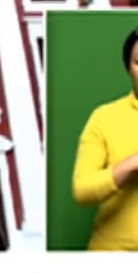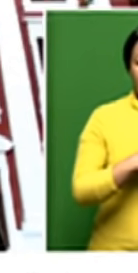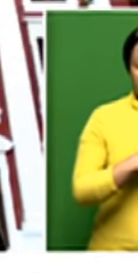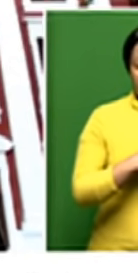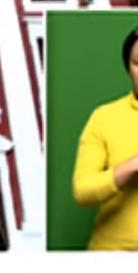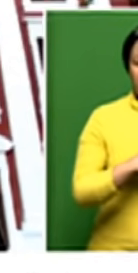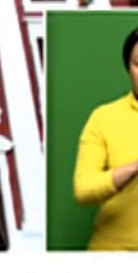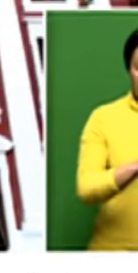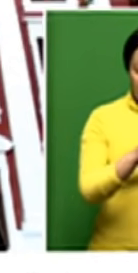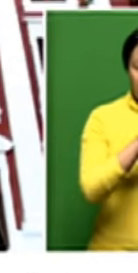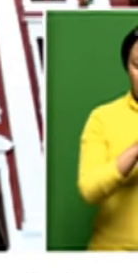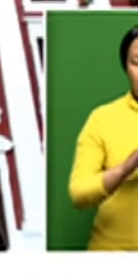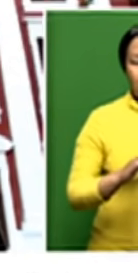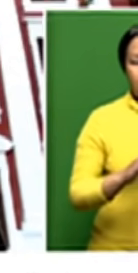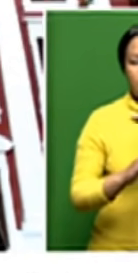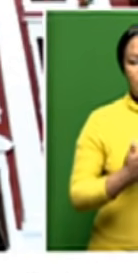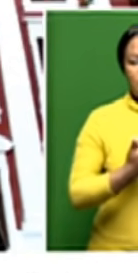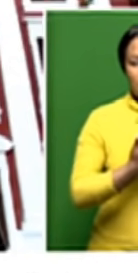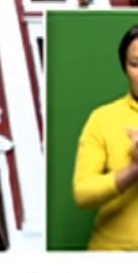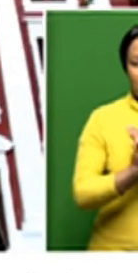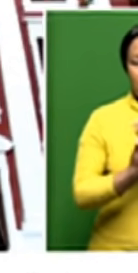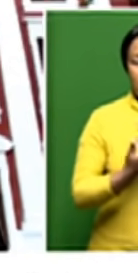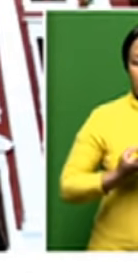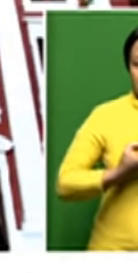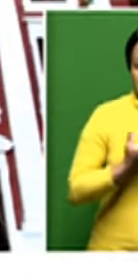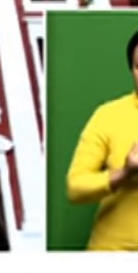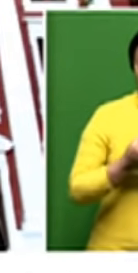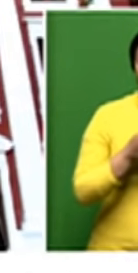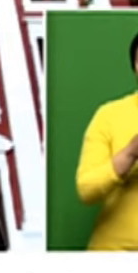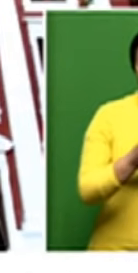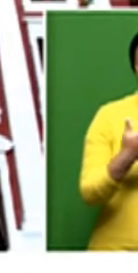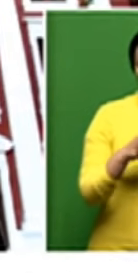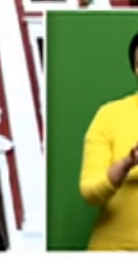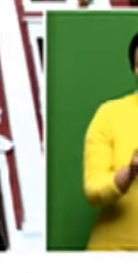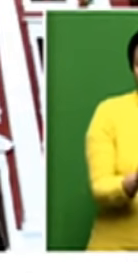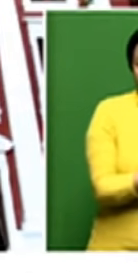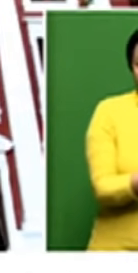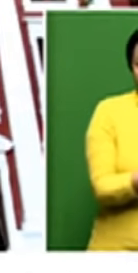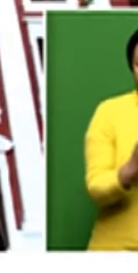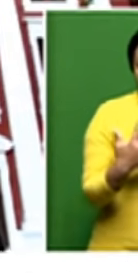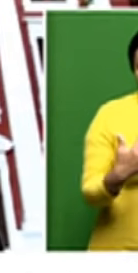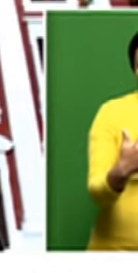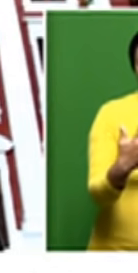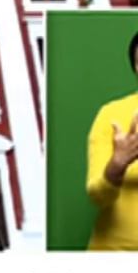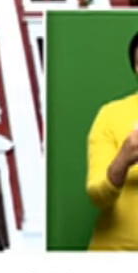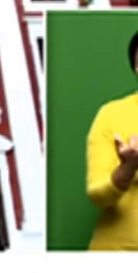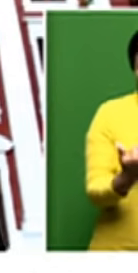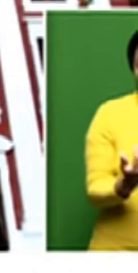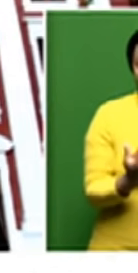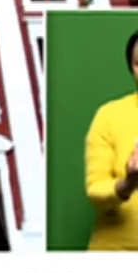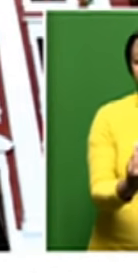of that commission and gave certain undertakings and commitments in terms of the work that Parliament is doing, and that is exactly what we're doing